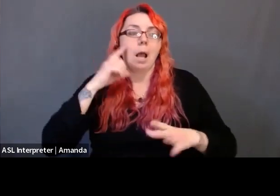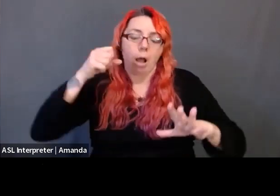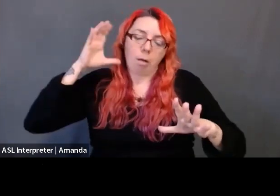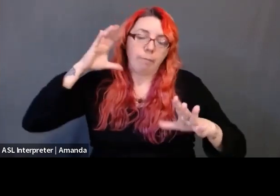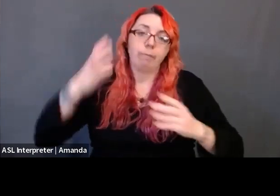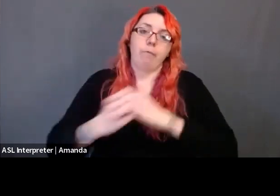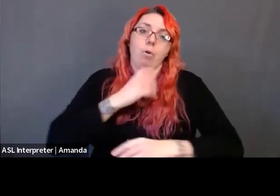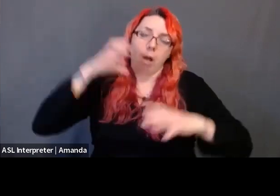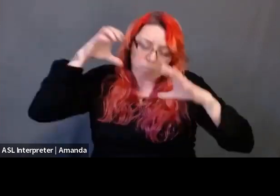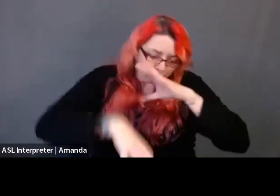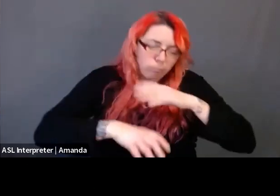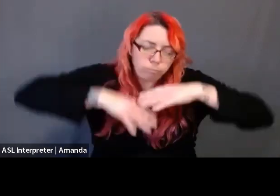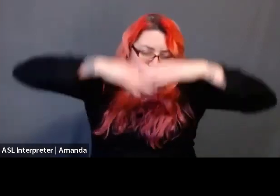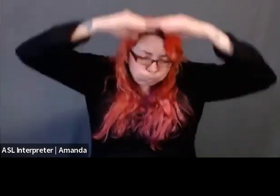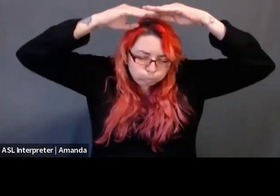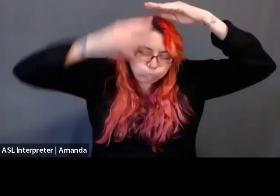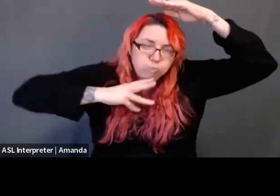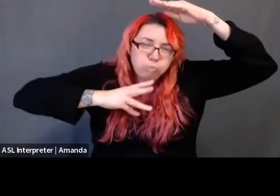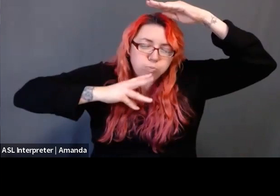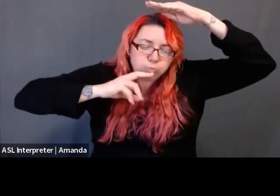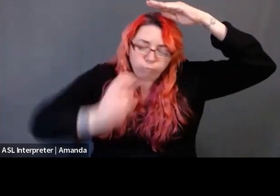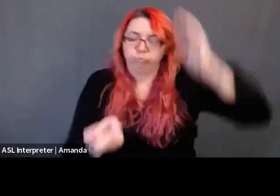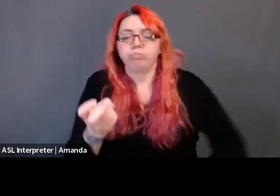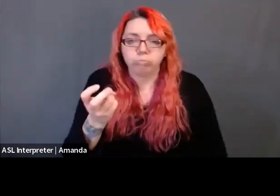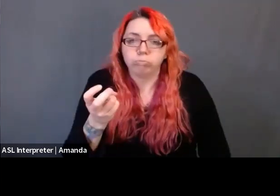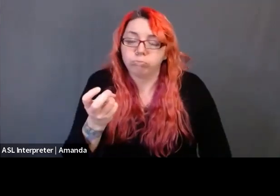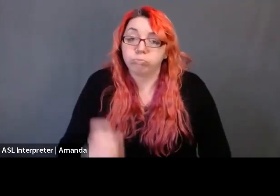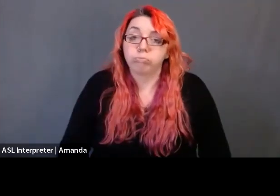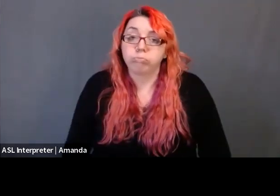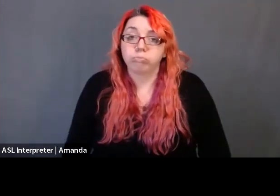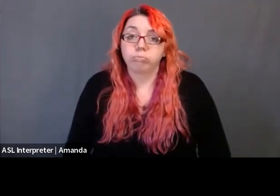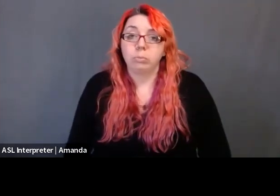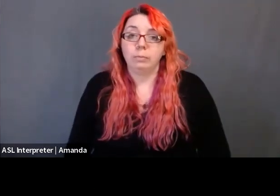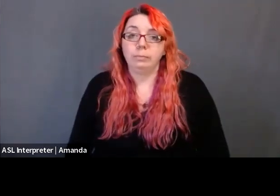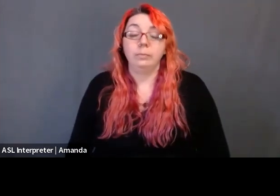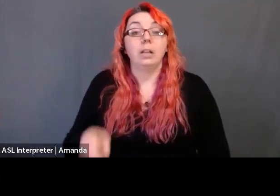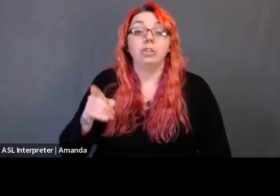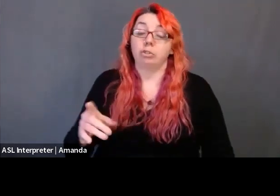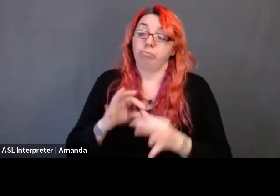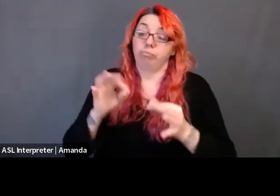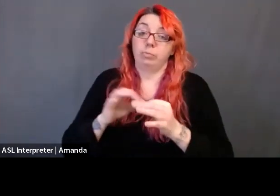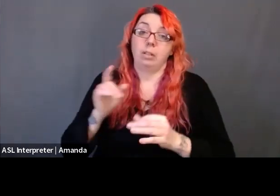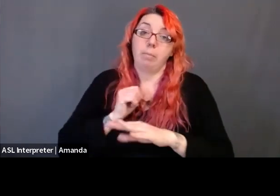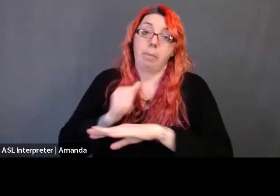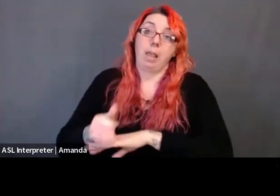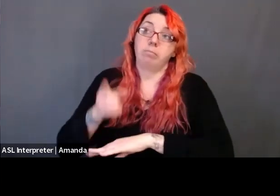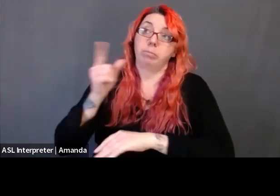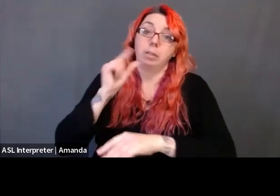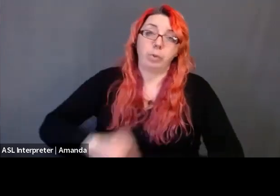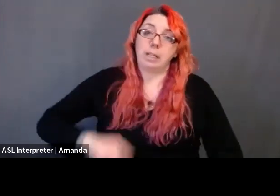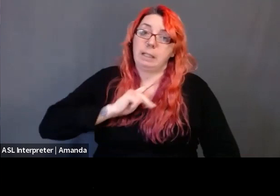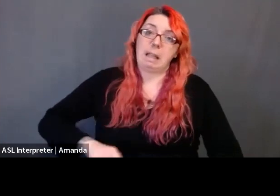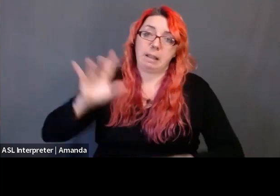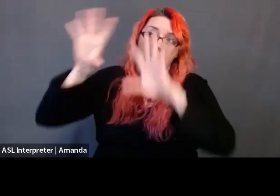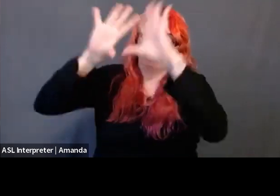A child who grew up enduring systemic abuse she says the monarchy is directly responsible for. Think of an 8-year-old